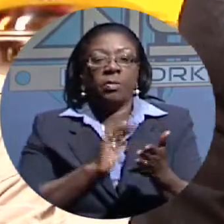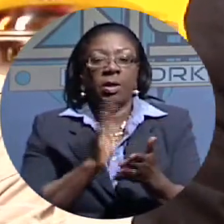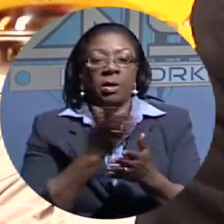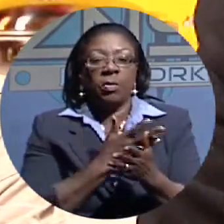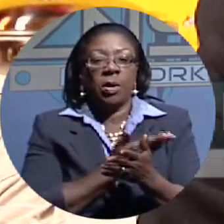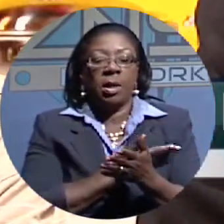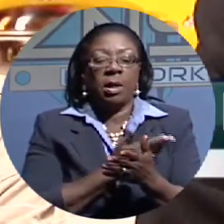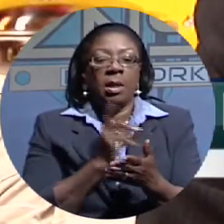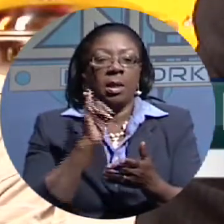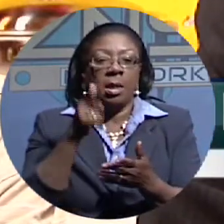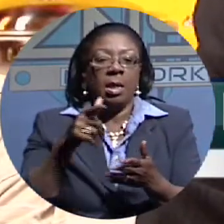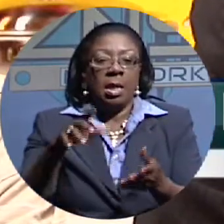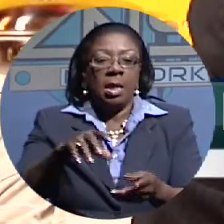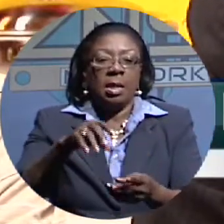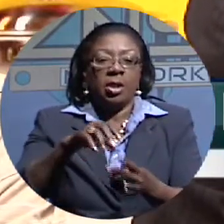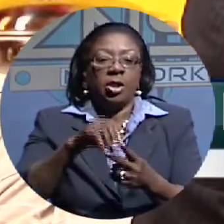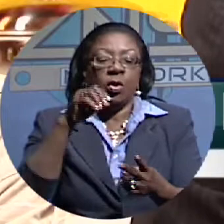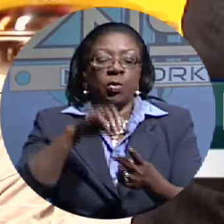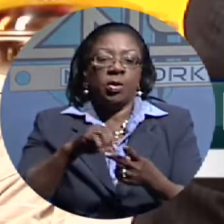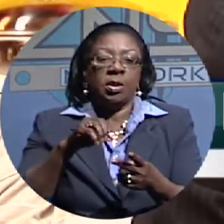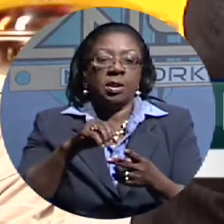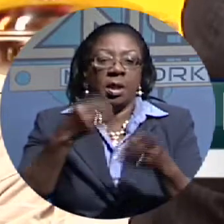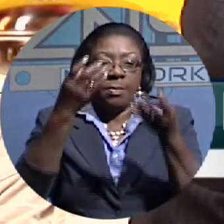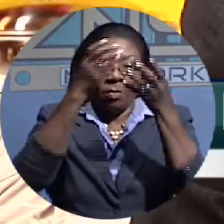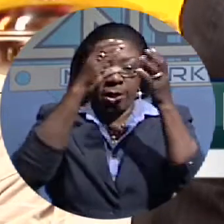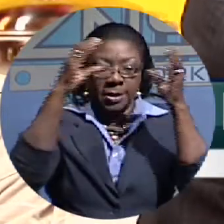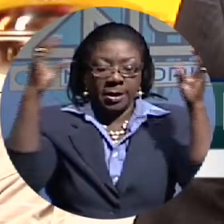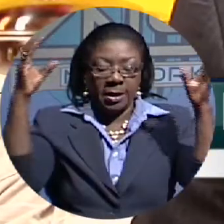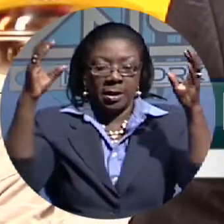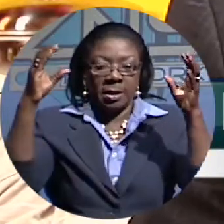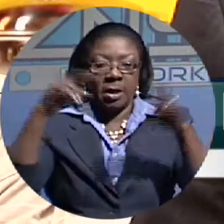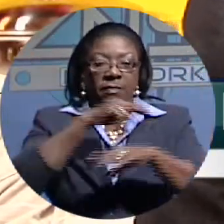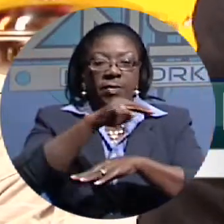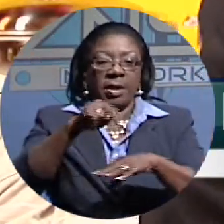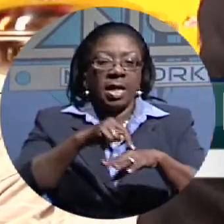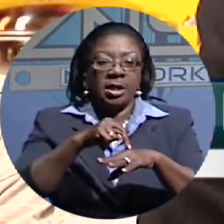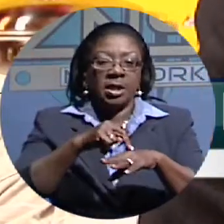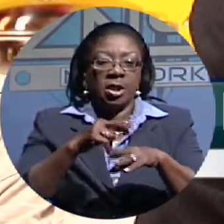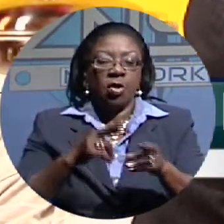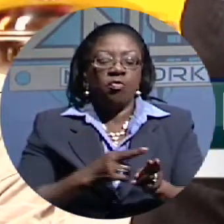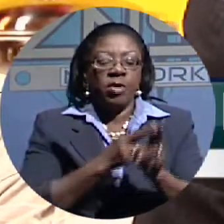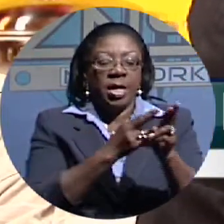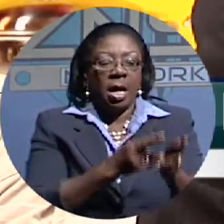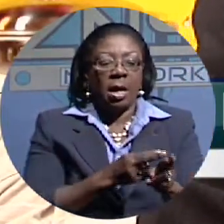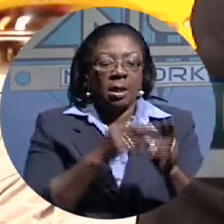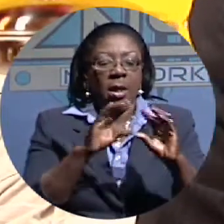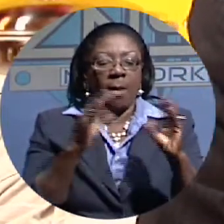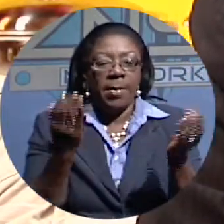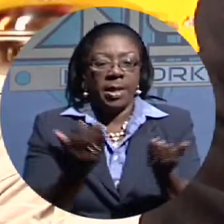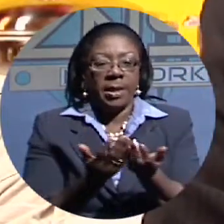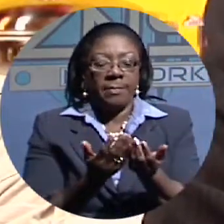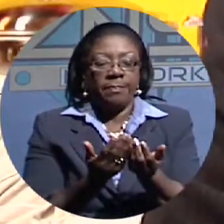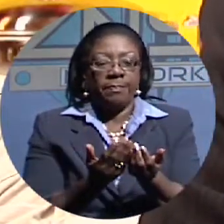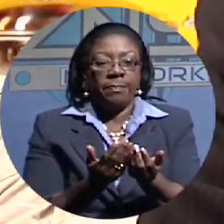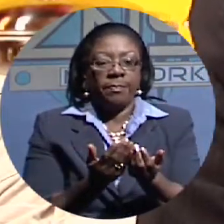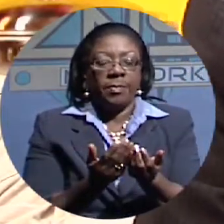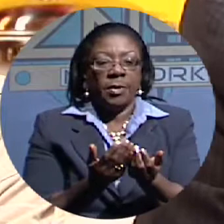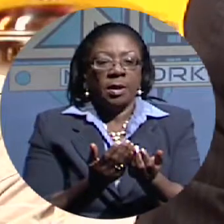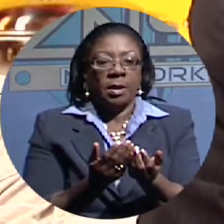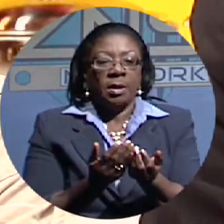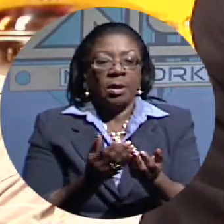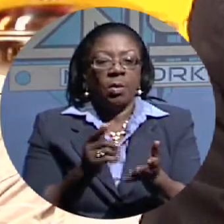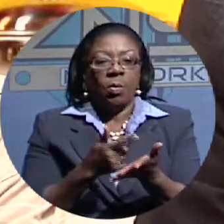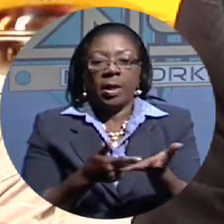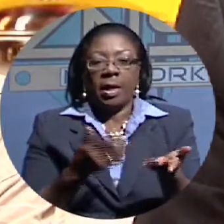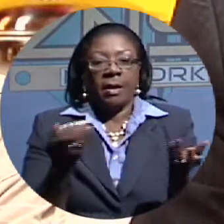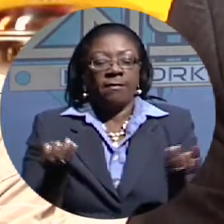elect chairman or president of the National Regatta Committee, secretary, chaplain,